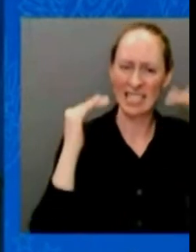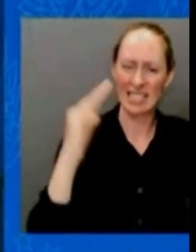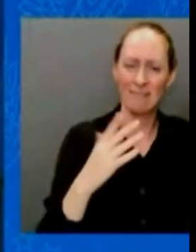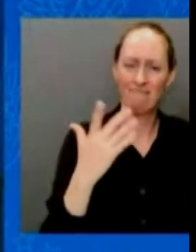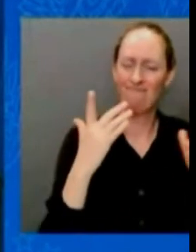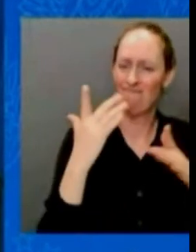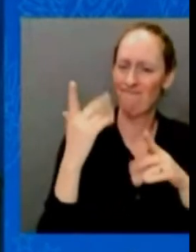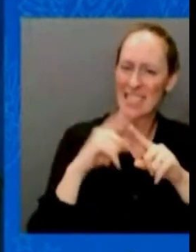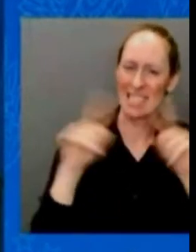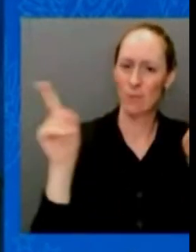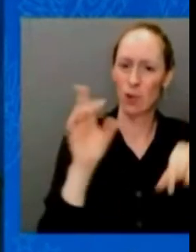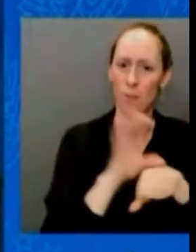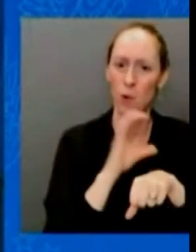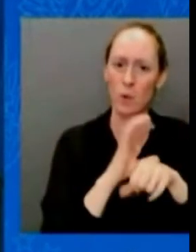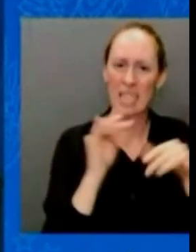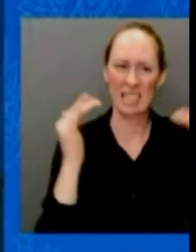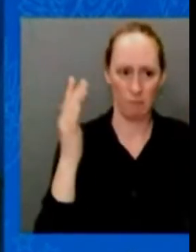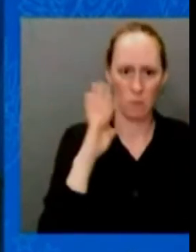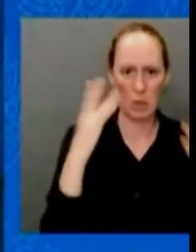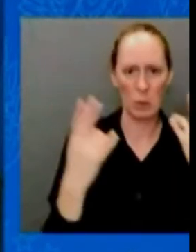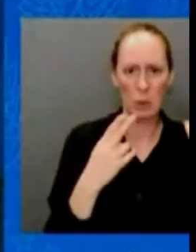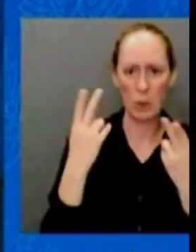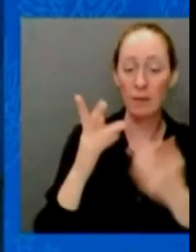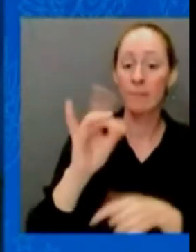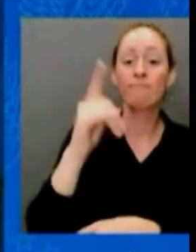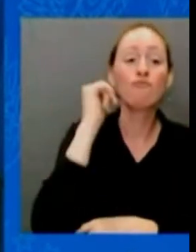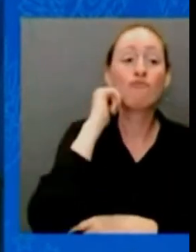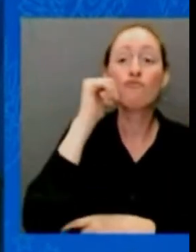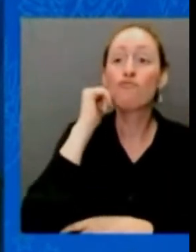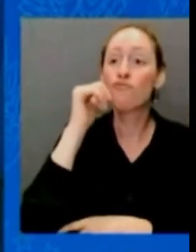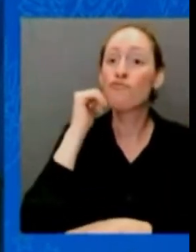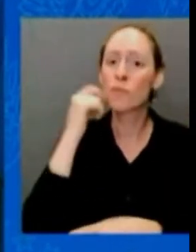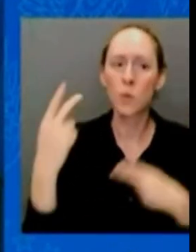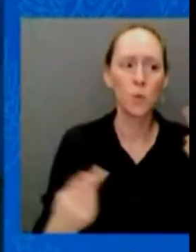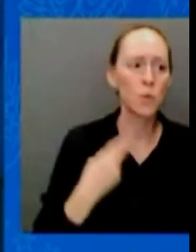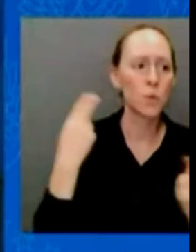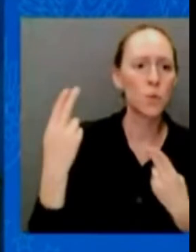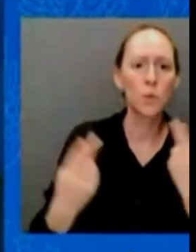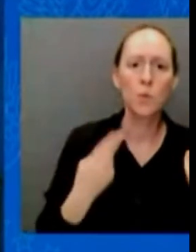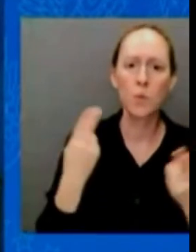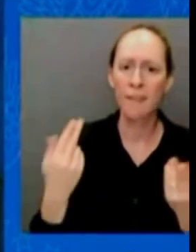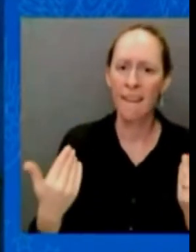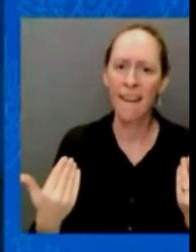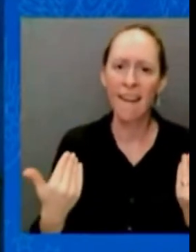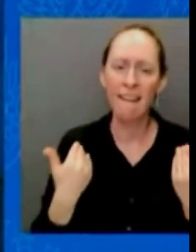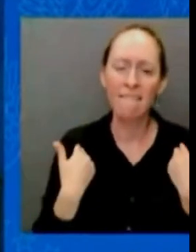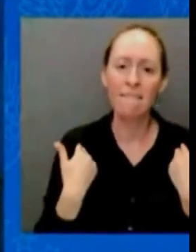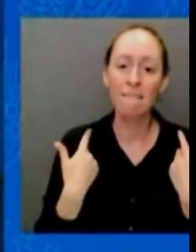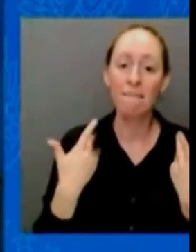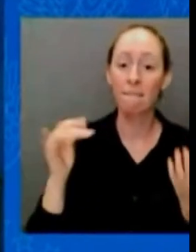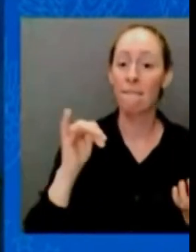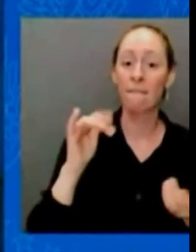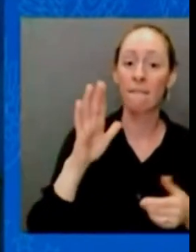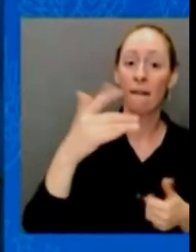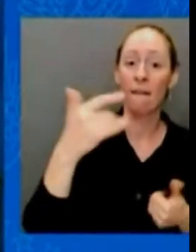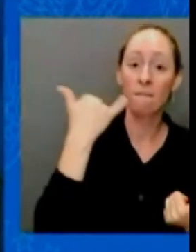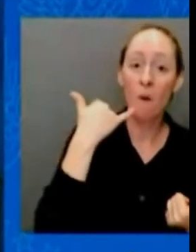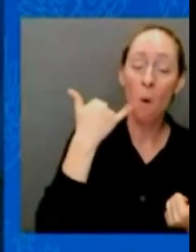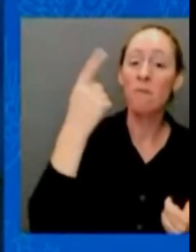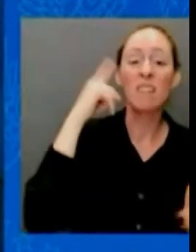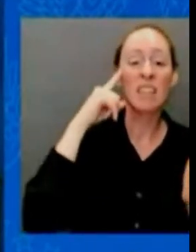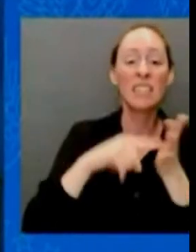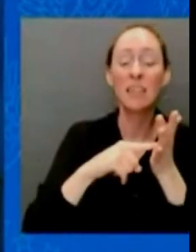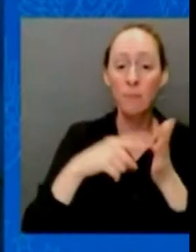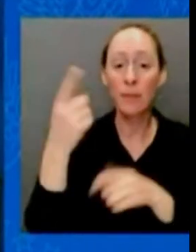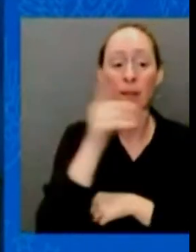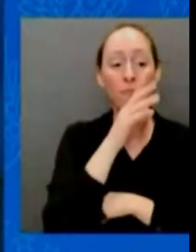us. The ability to change speech to text in your smartphones, advanced safety features in your modern